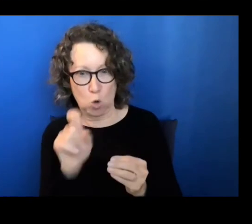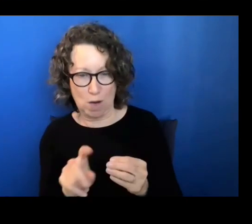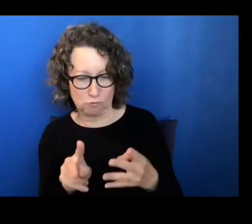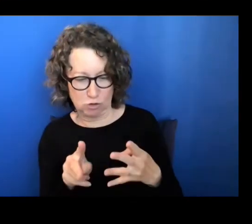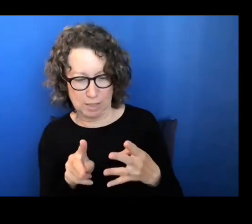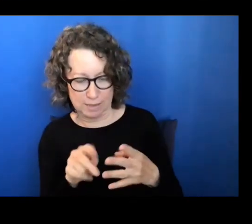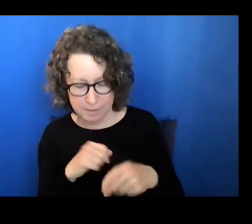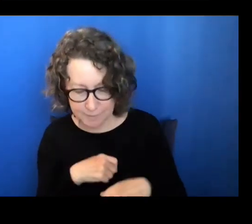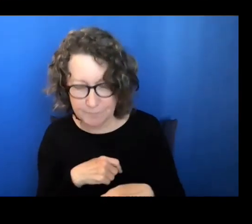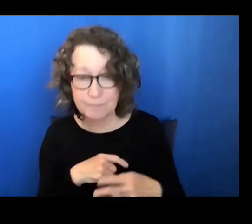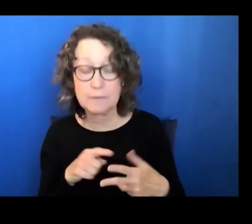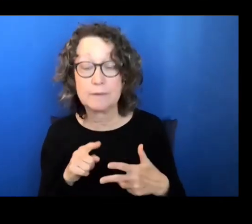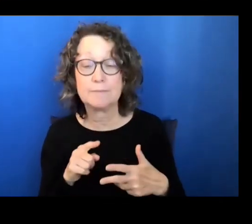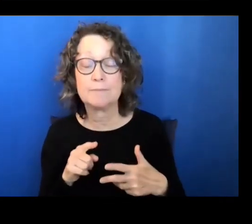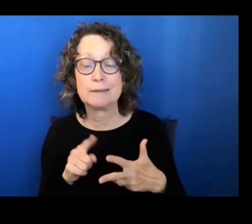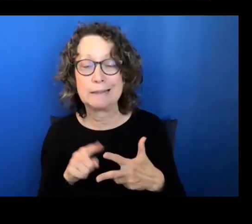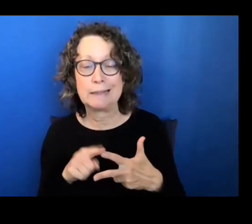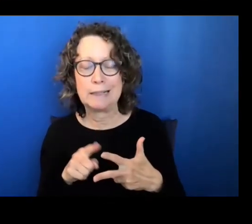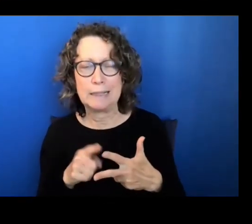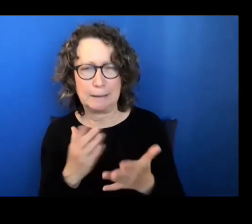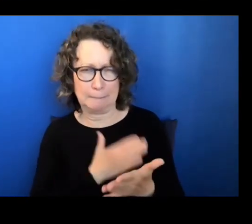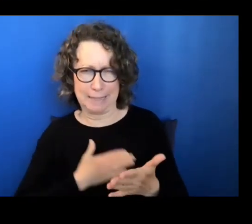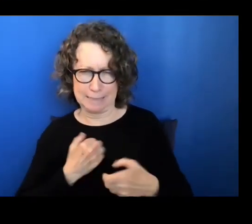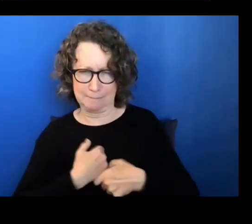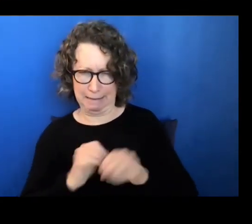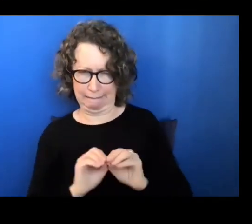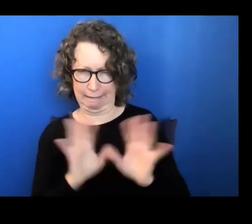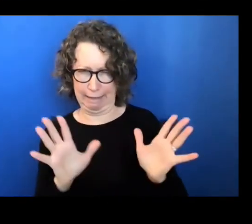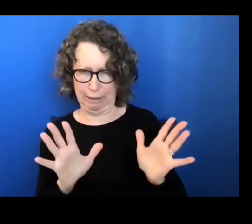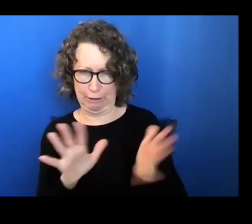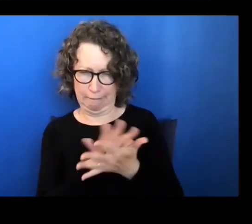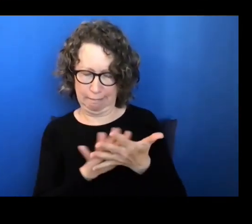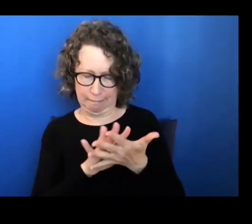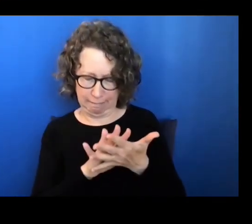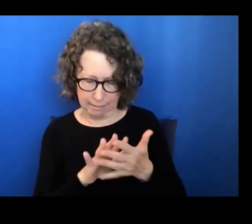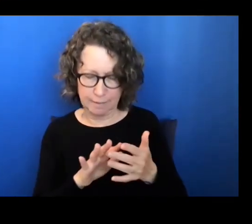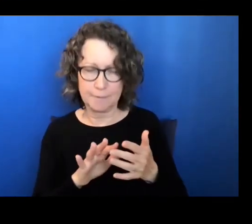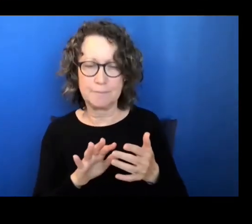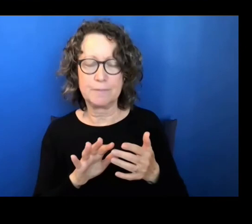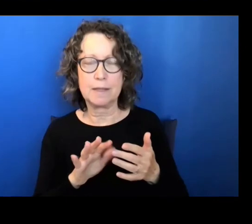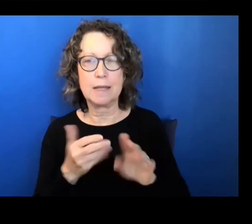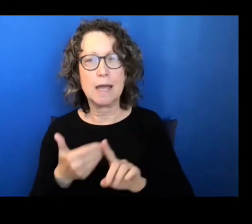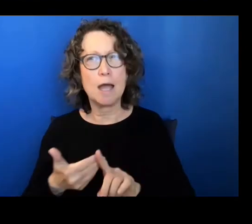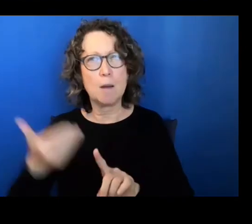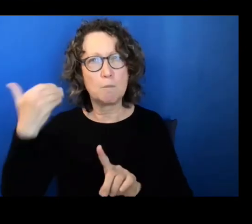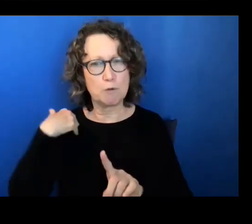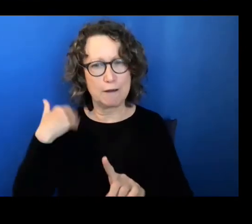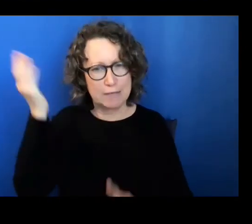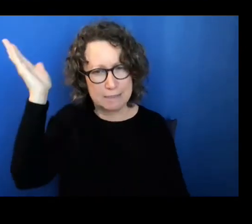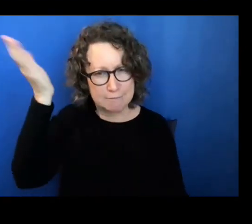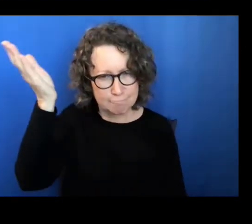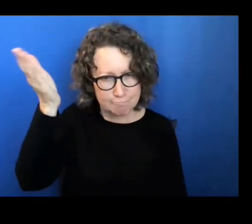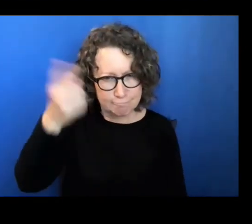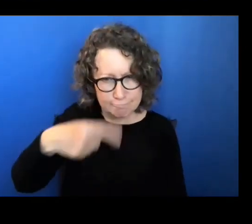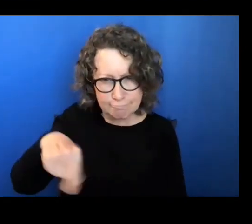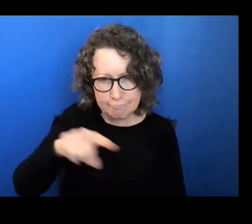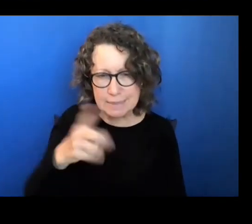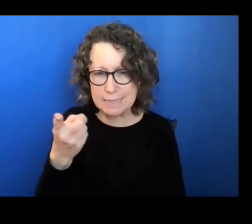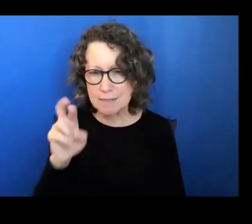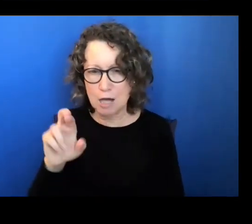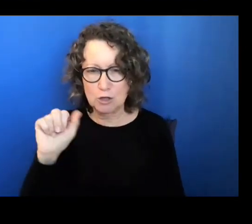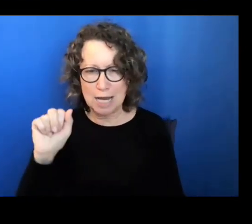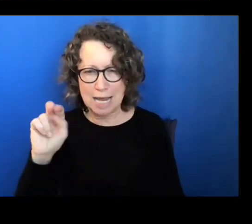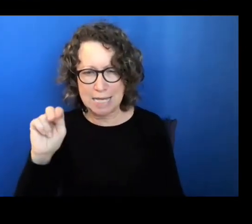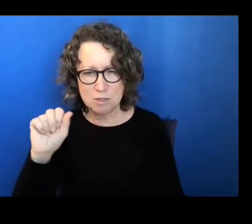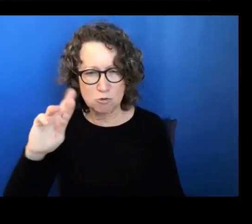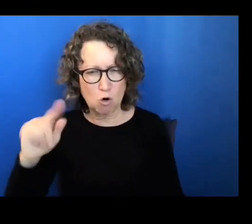questions. The first one is a bit of a clarification. So in previous press conferences, Dr. Ansorg, I